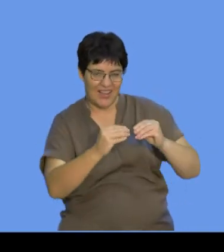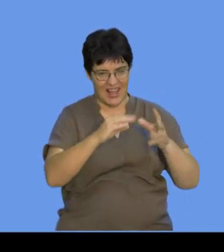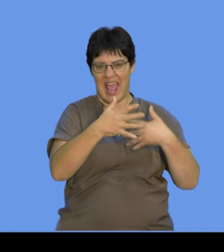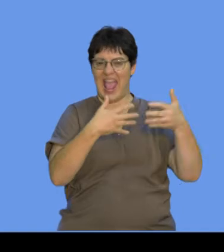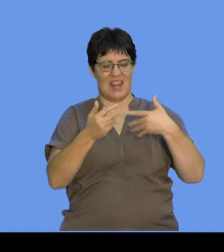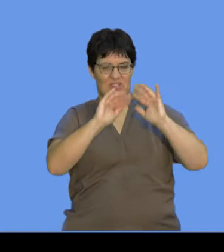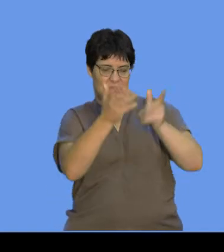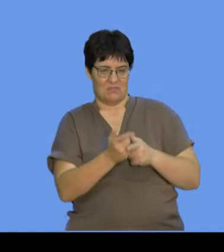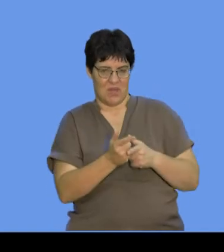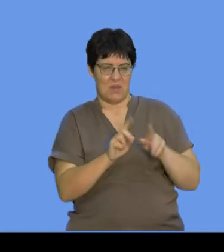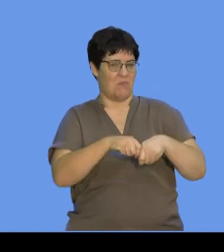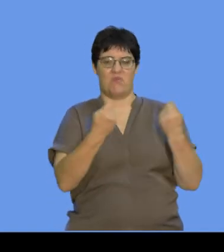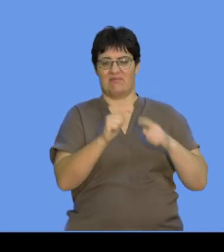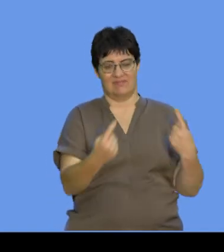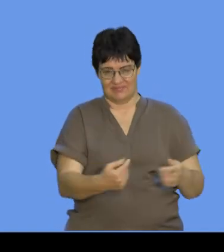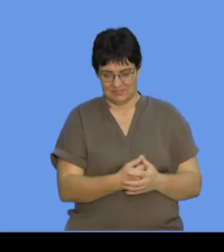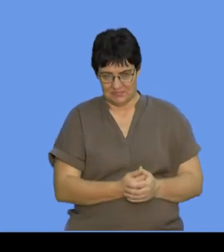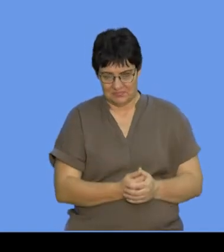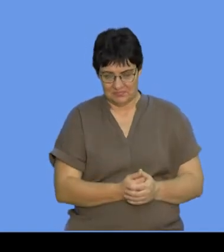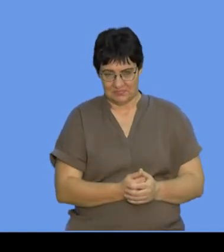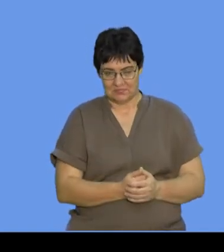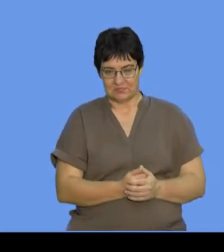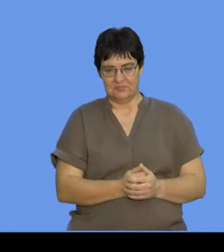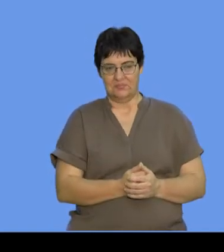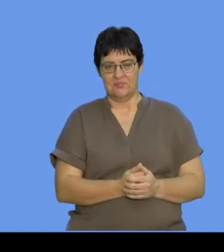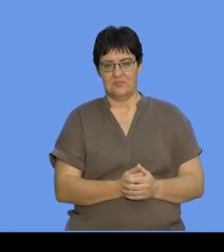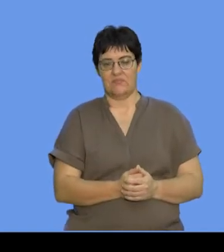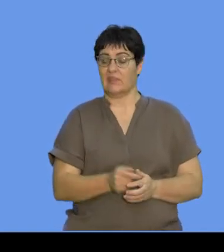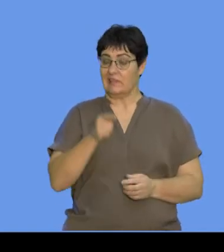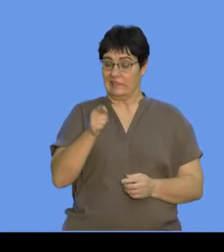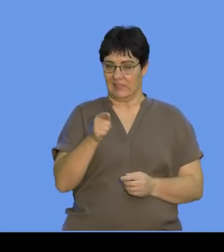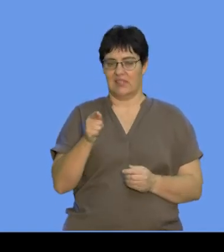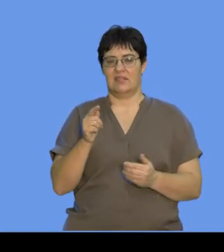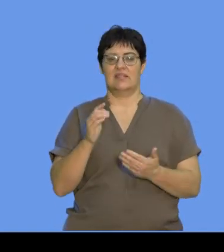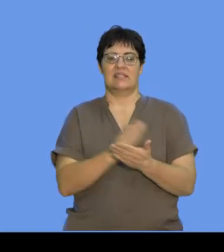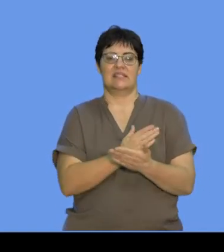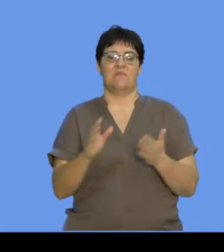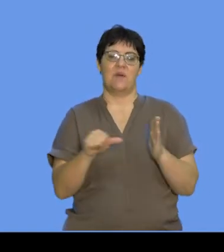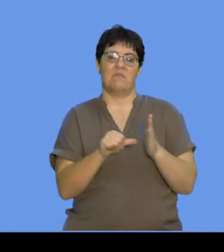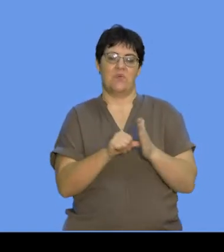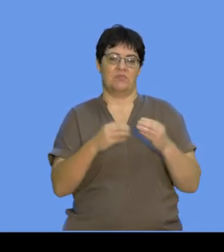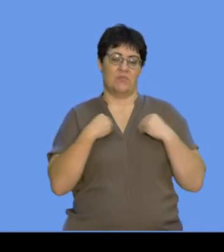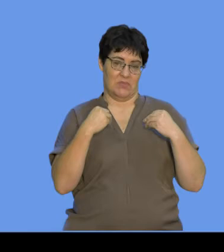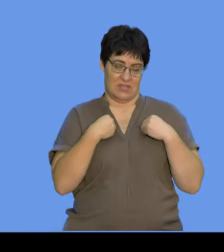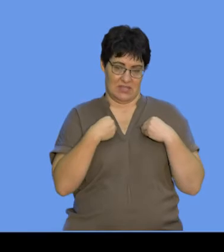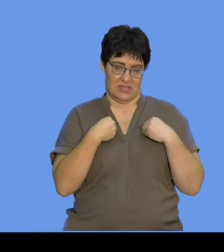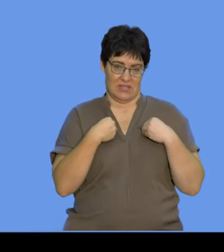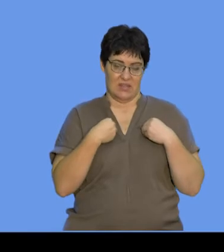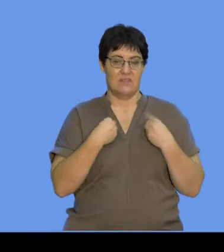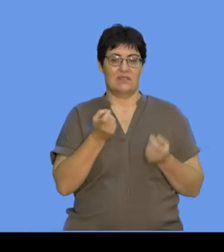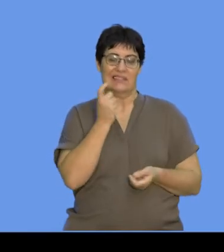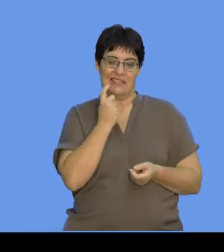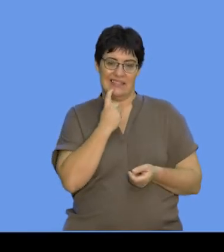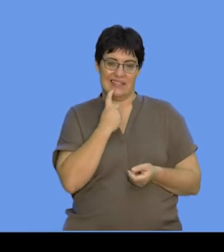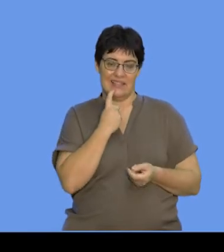without it actually snapping or breaking. Right. So these are some of the key properties of metallic